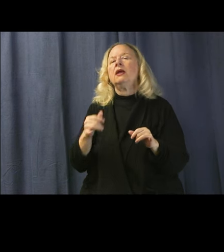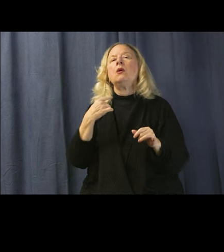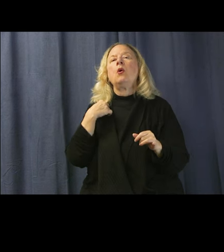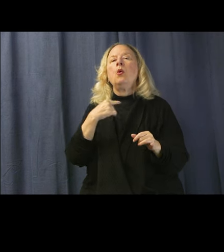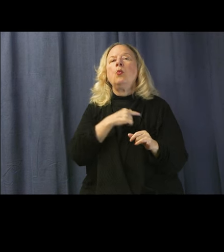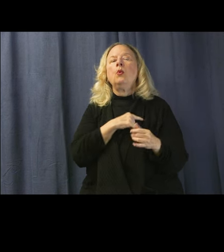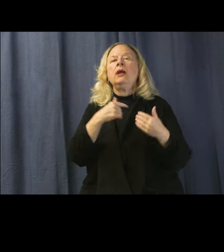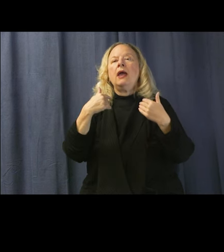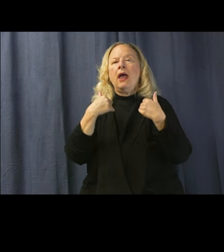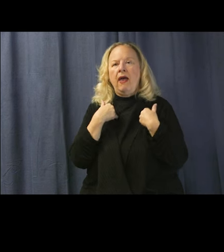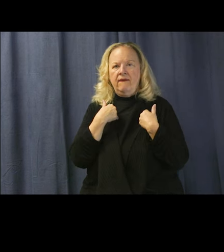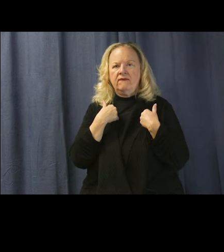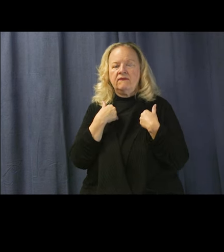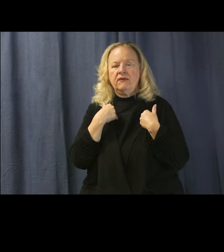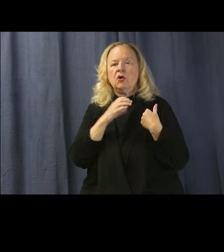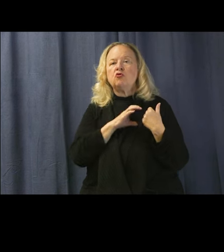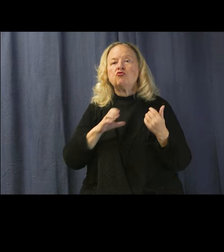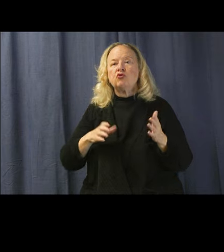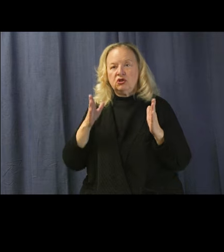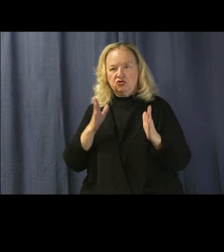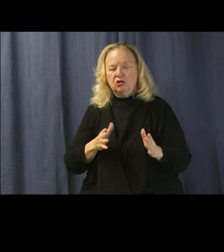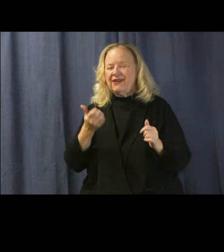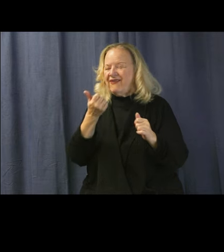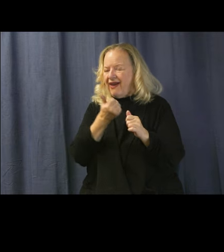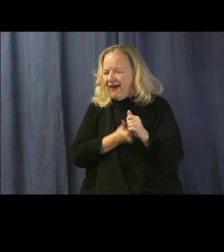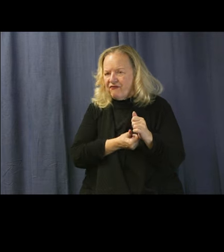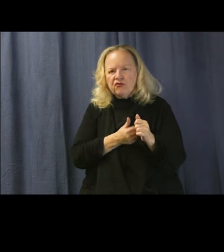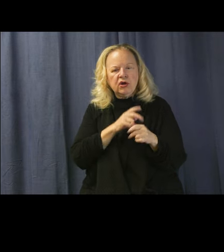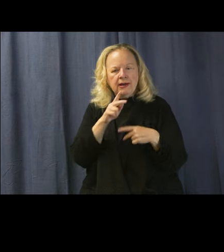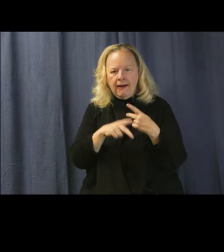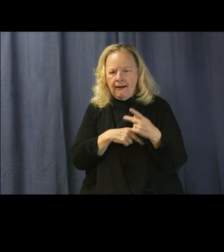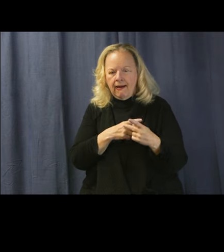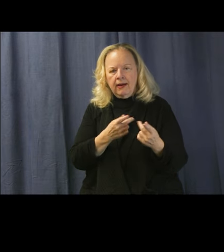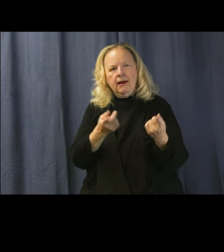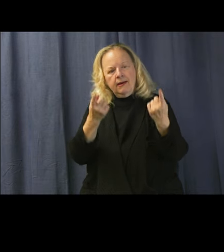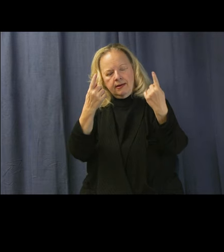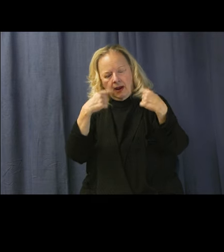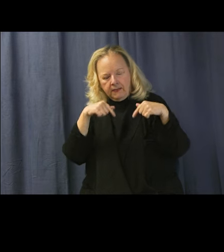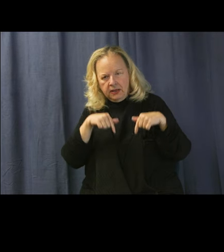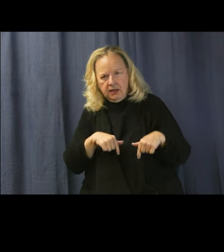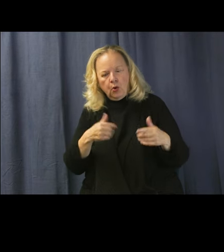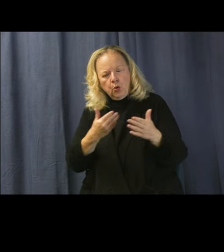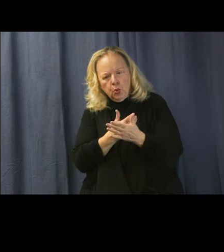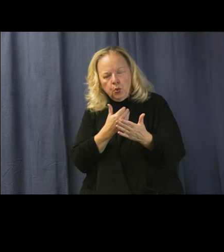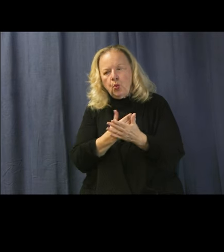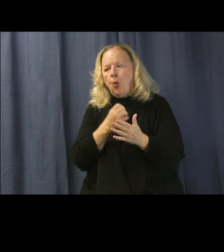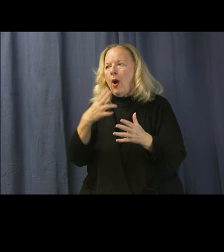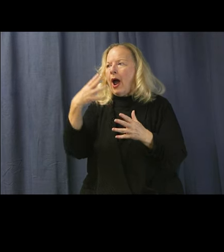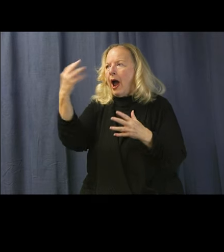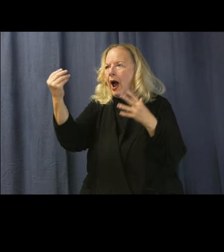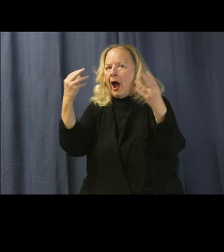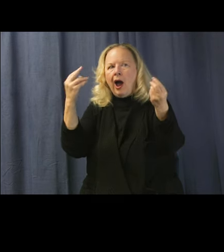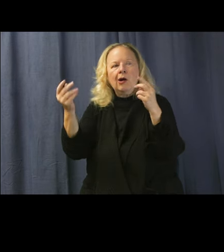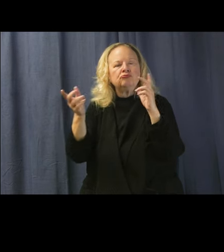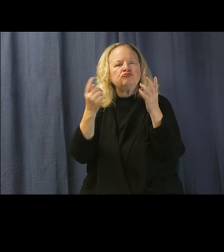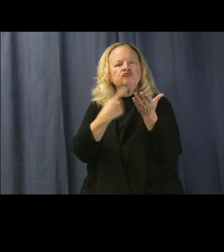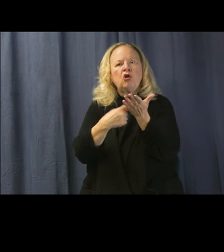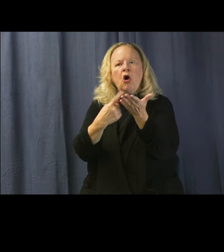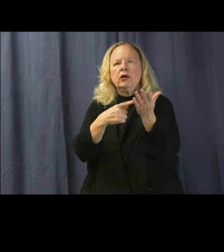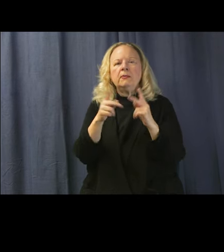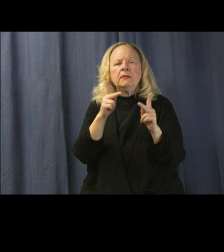we have Christians of every denomination come in here, or when you're out there talking to